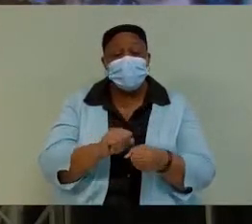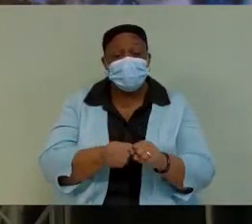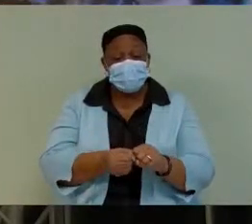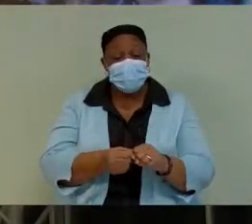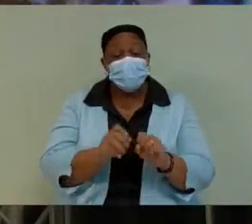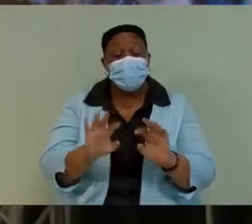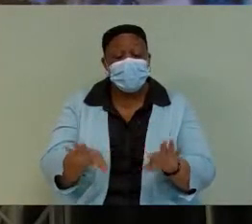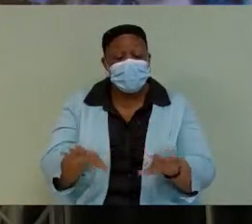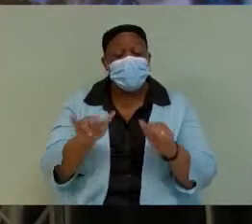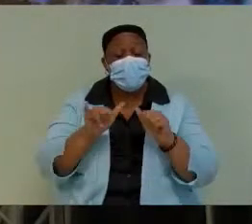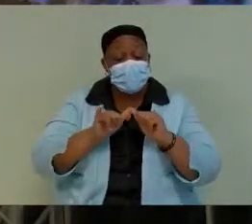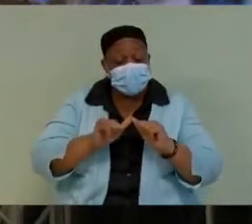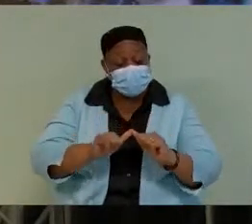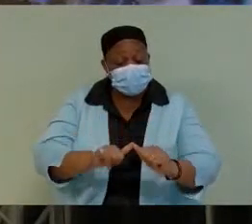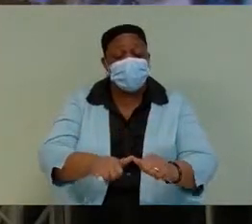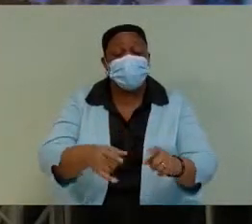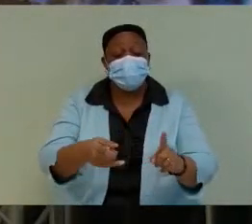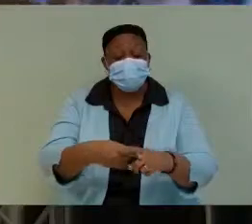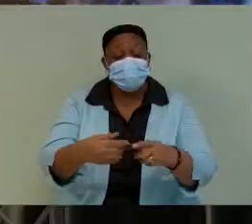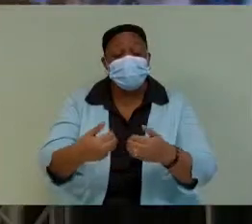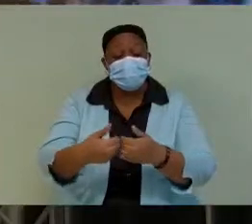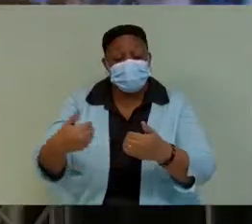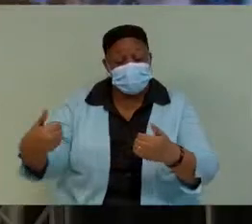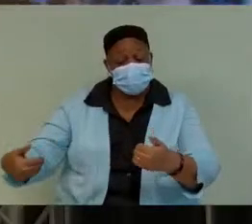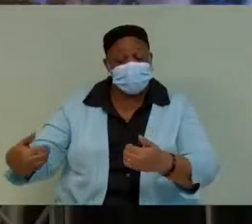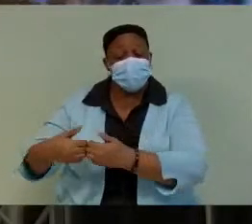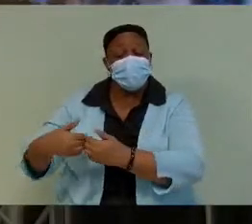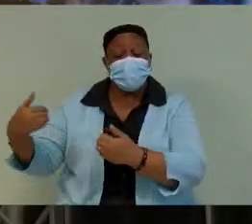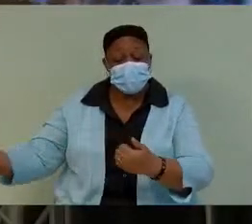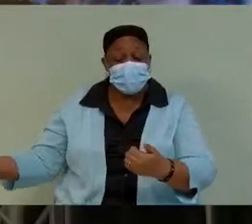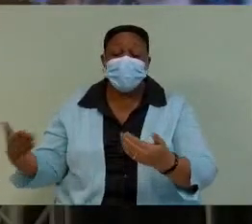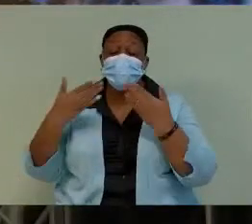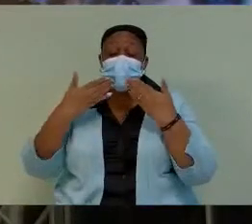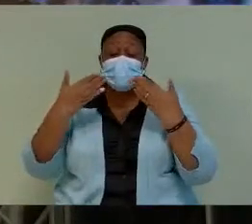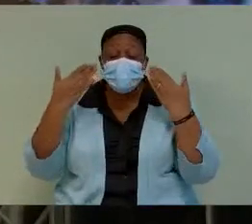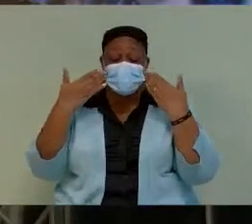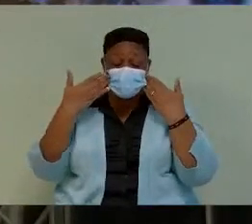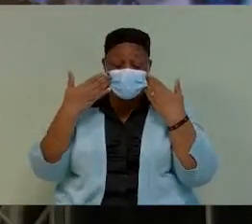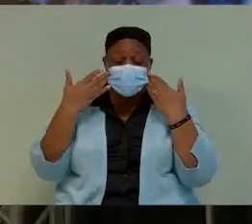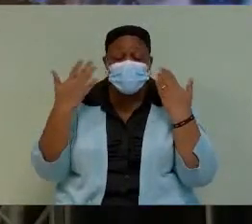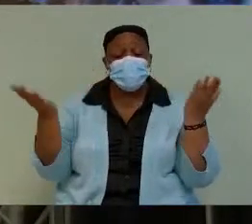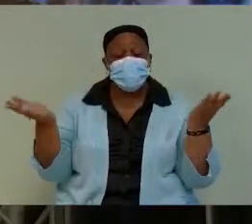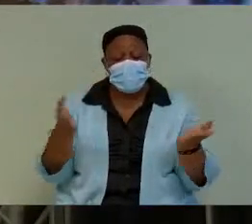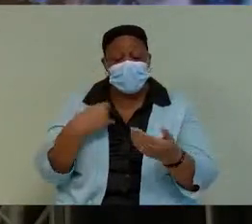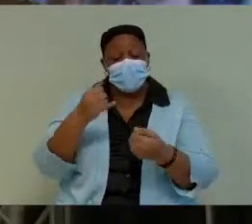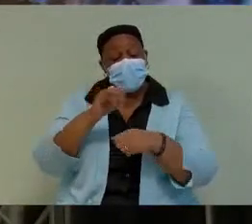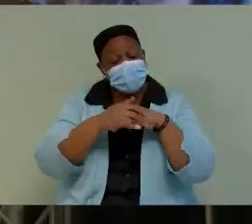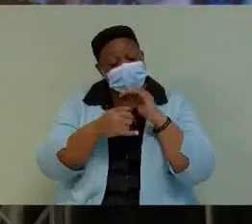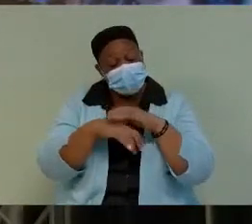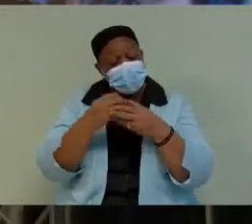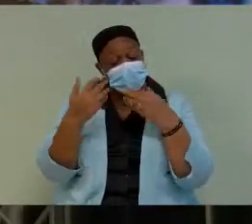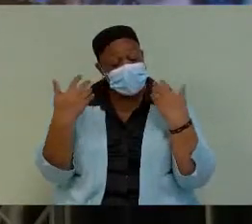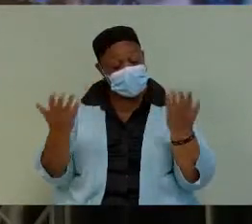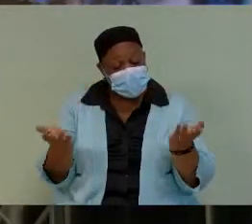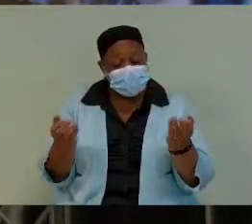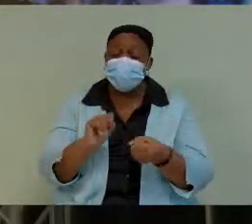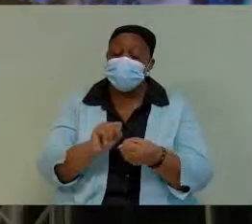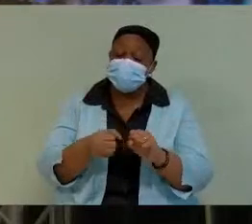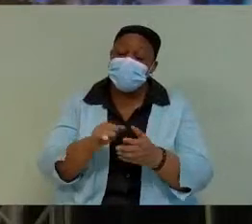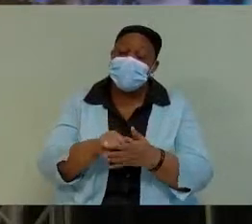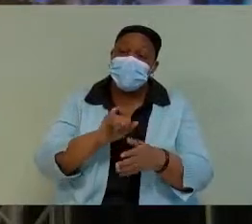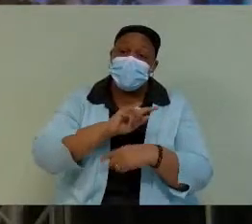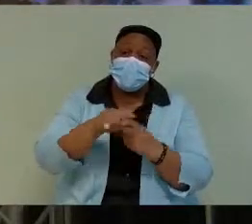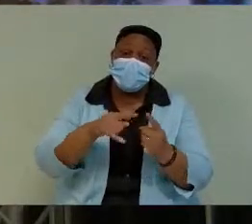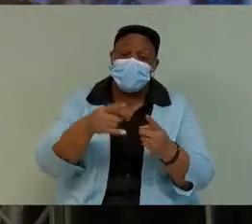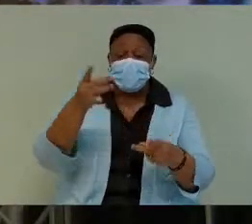so we need to continue to do our social distancing. We need to continue to wear a mask so that when the virus does come in, we